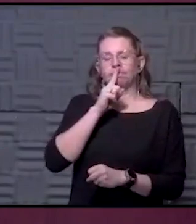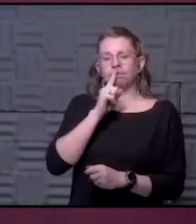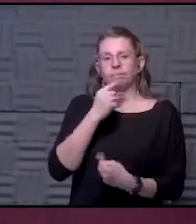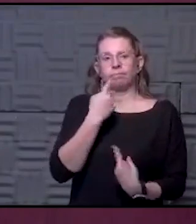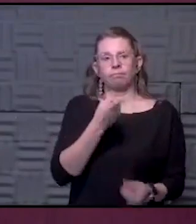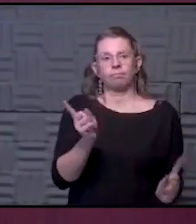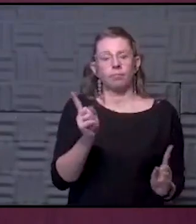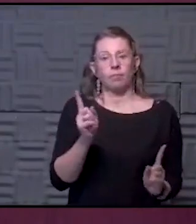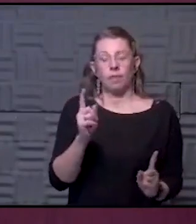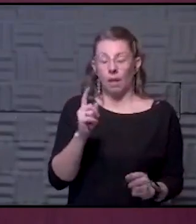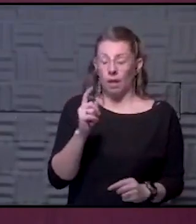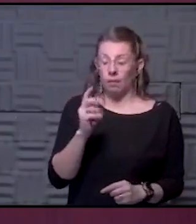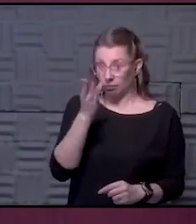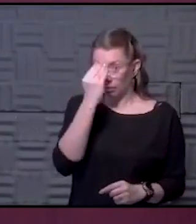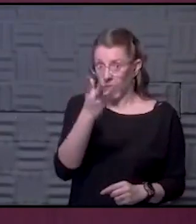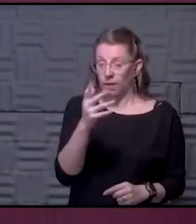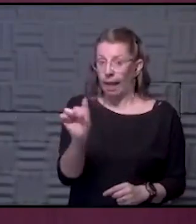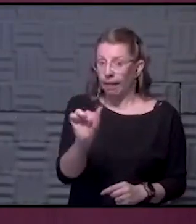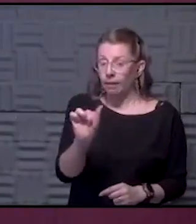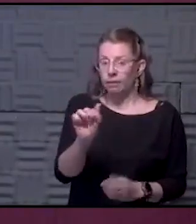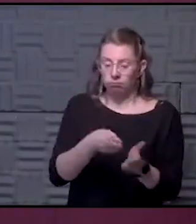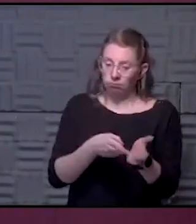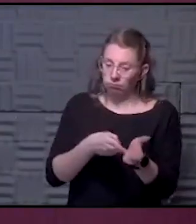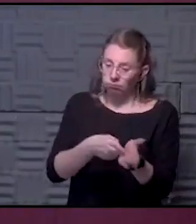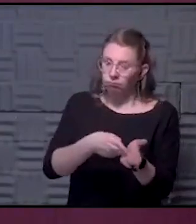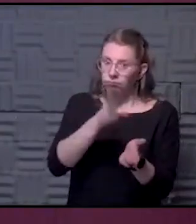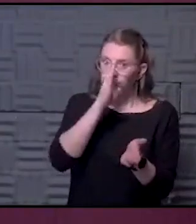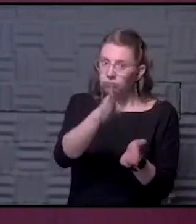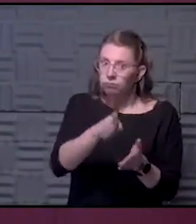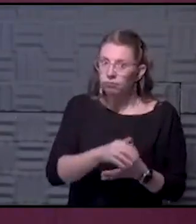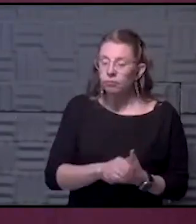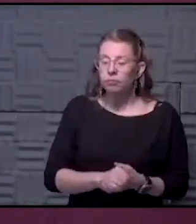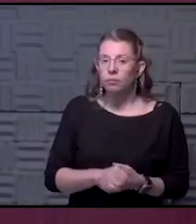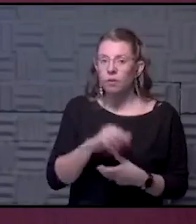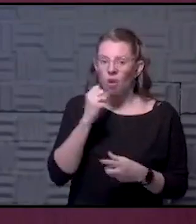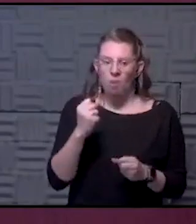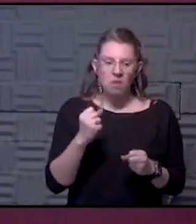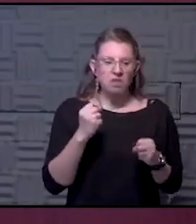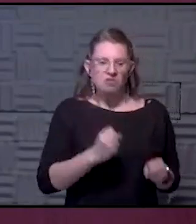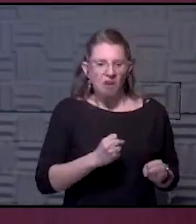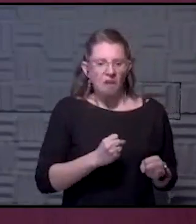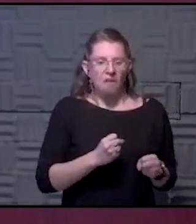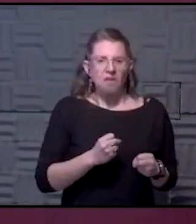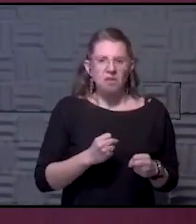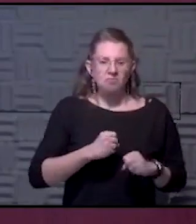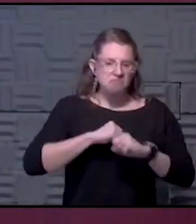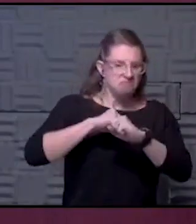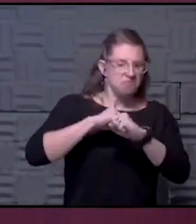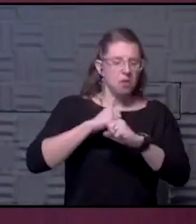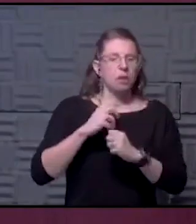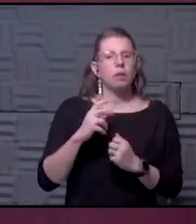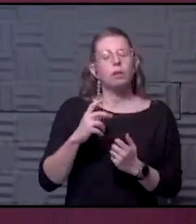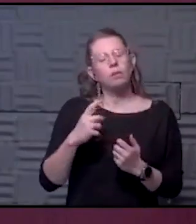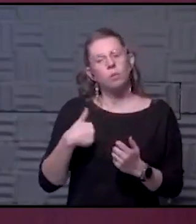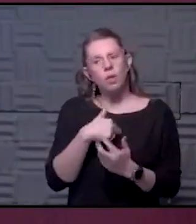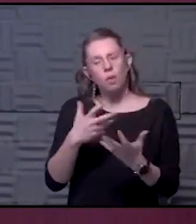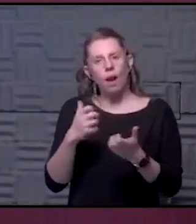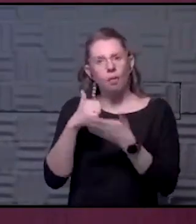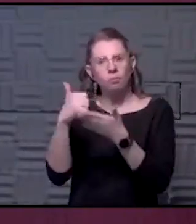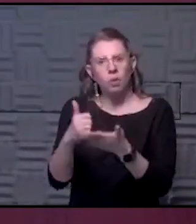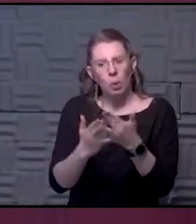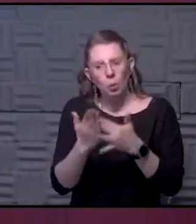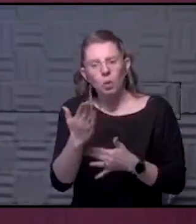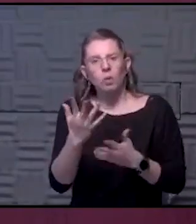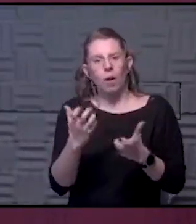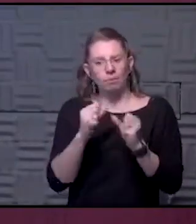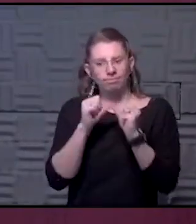I'm telling athletes, this is a time to be brutally honest. Don't be brutally tough. Bring it up. We're going to help you through it because we want to keep playing